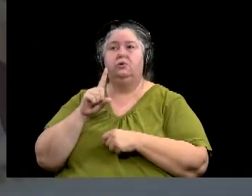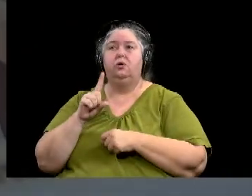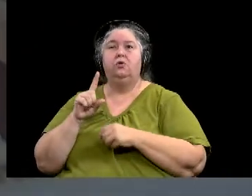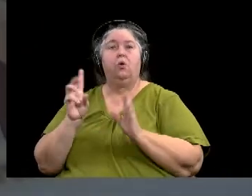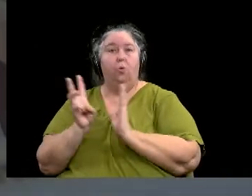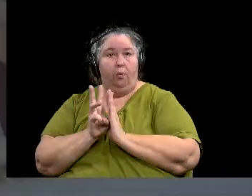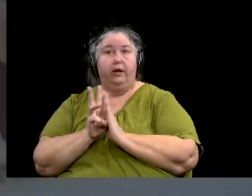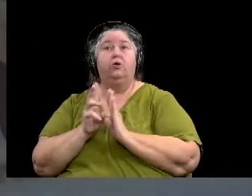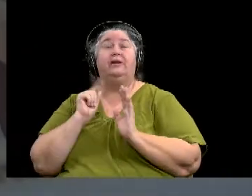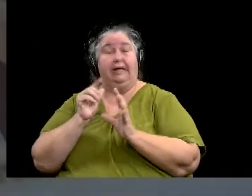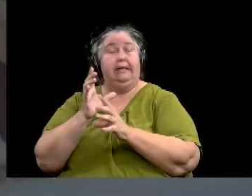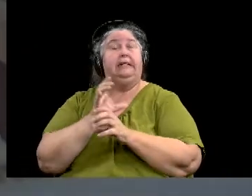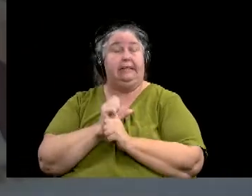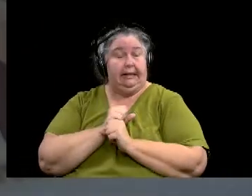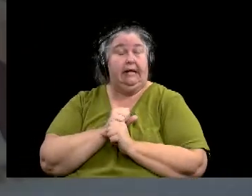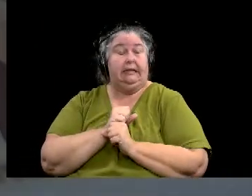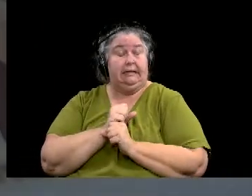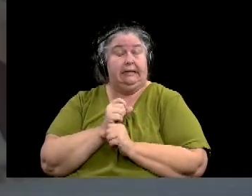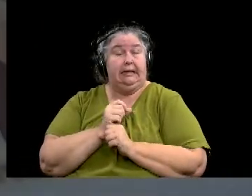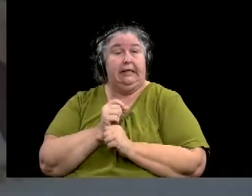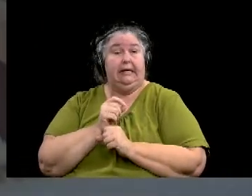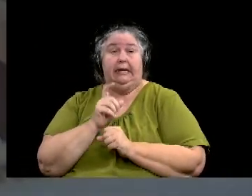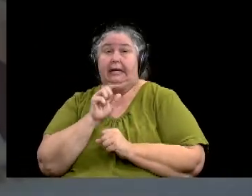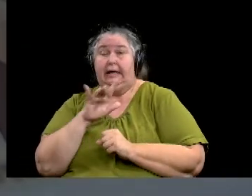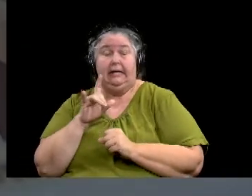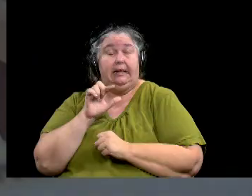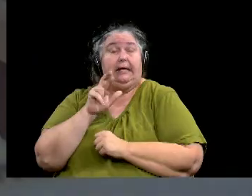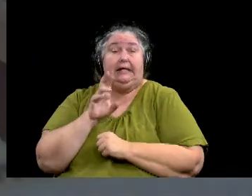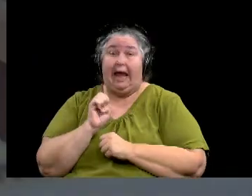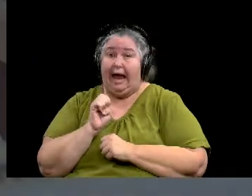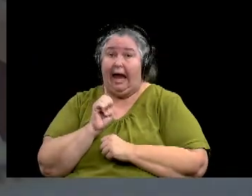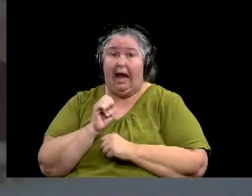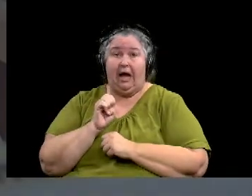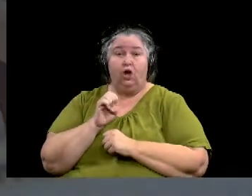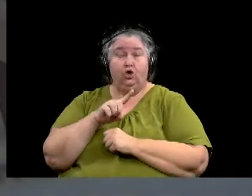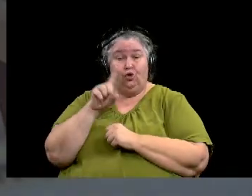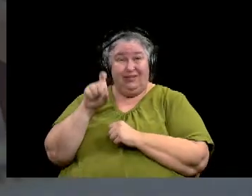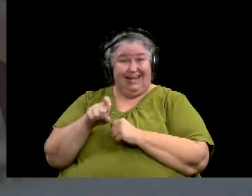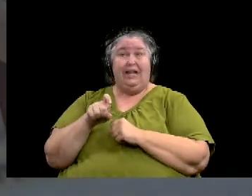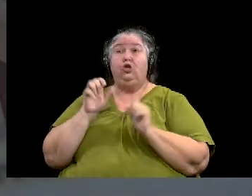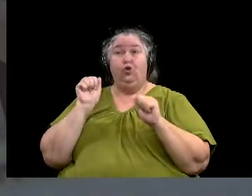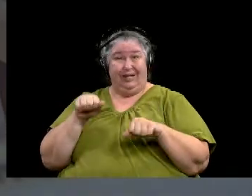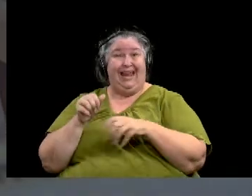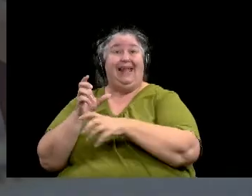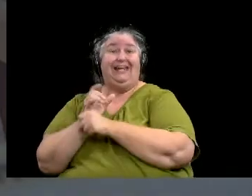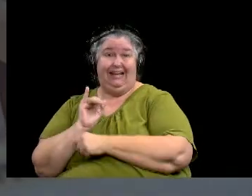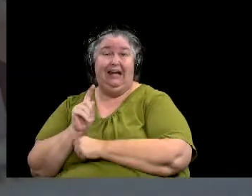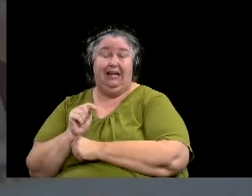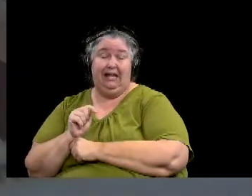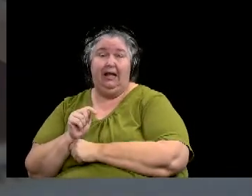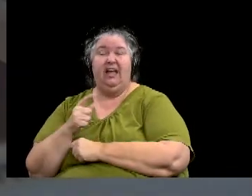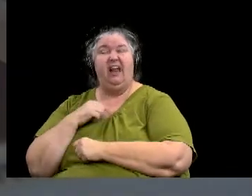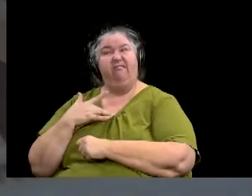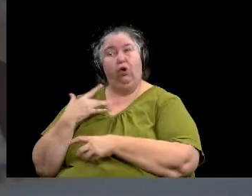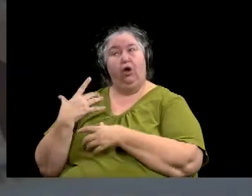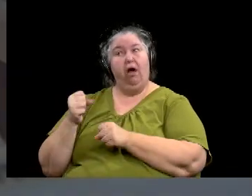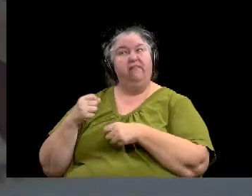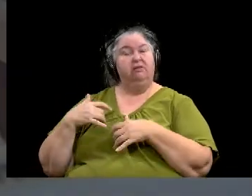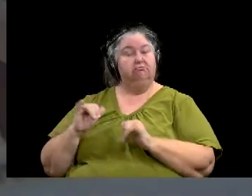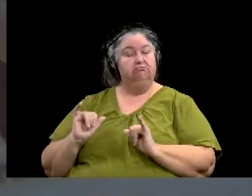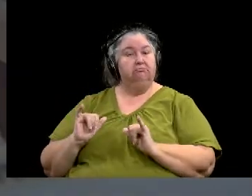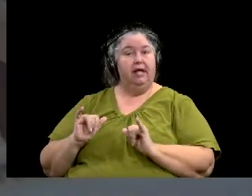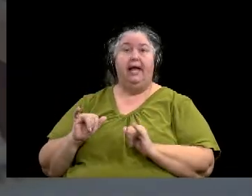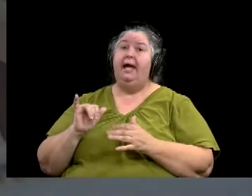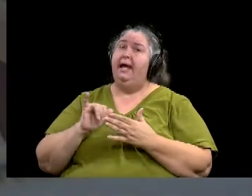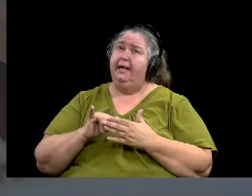I feel very confident that that is going to continue to be the case. Again, this is a time for hope. We're about to talk about